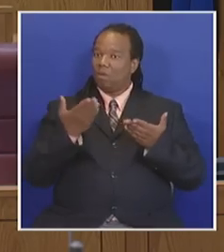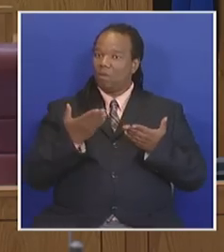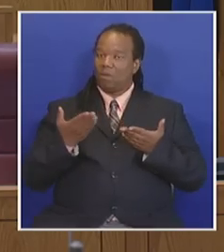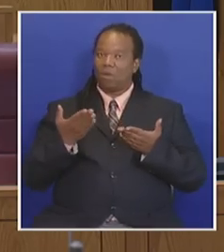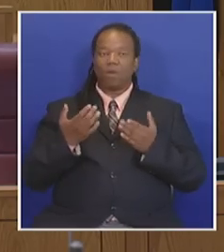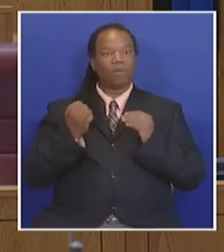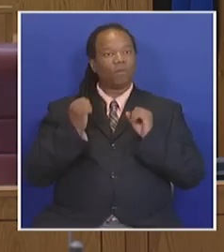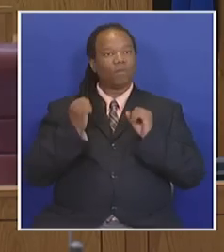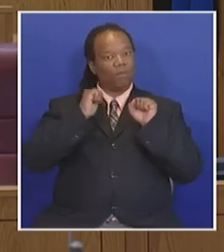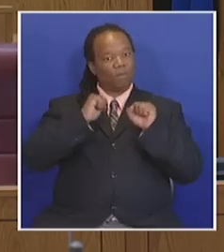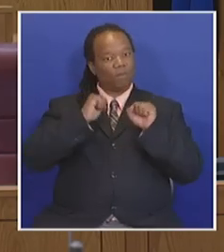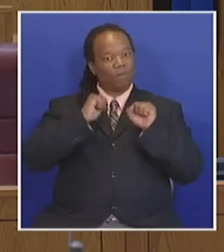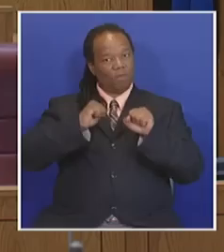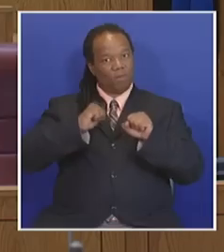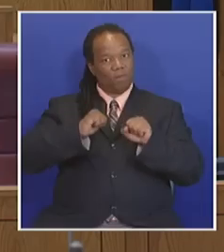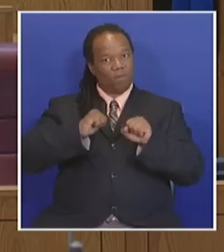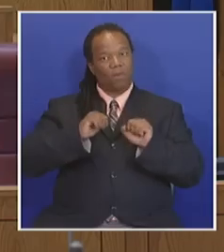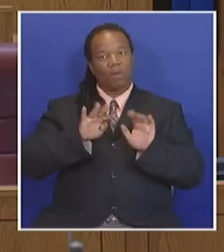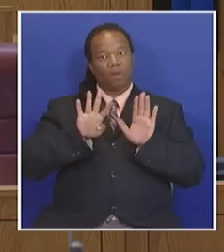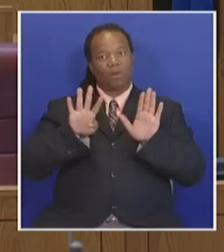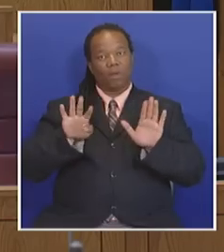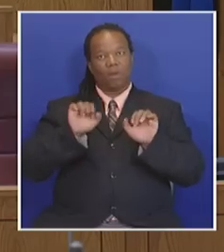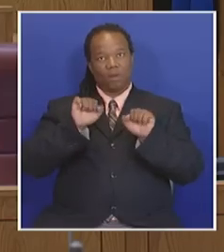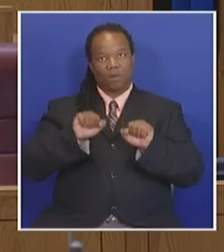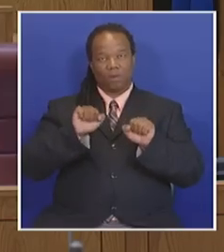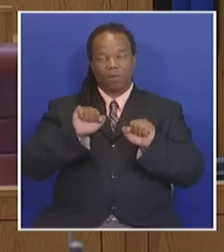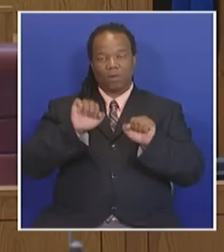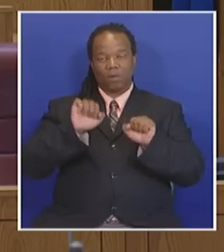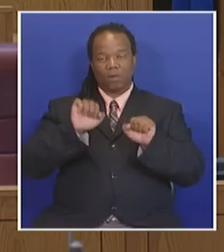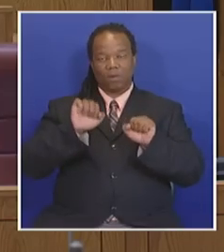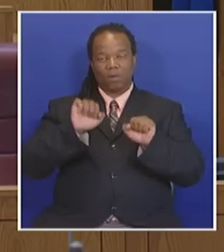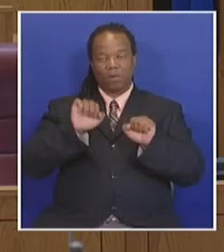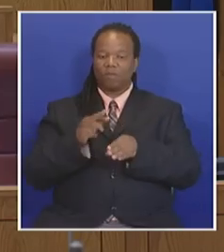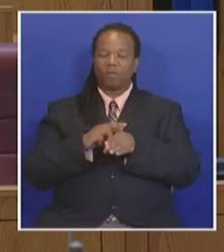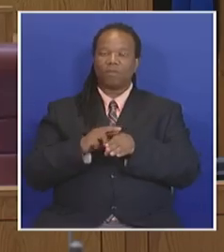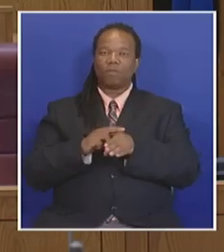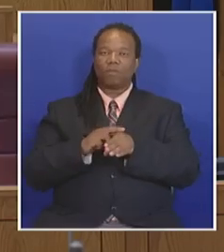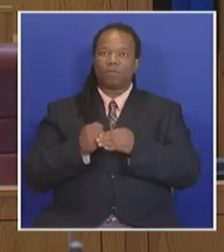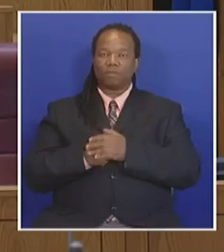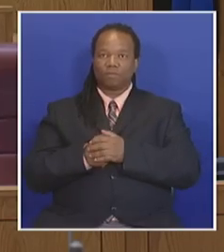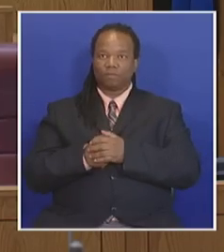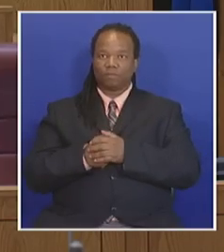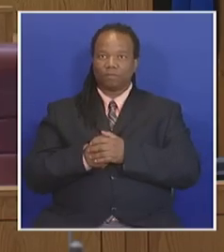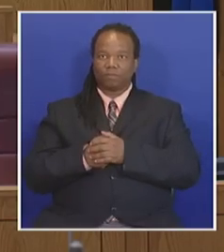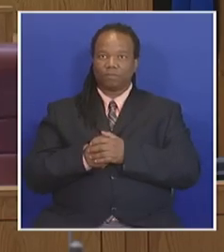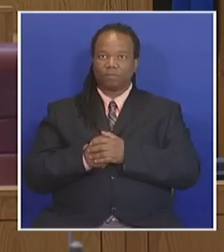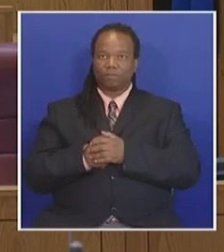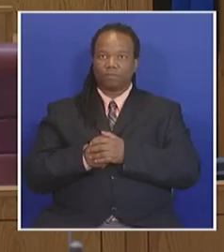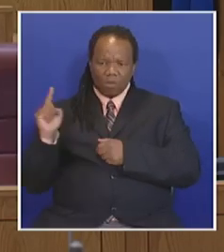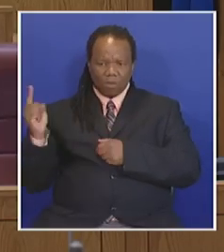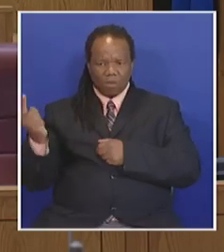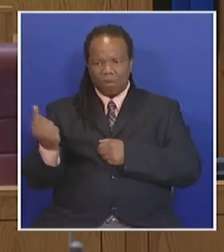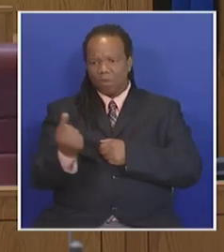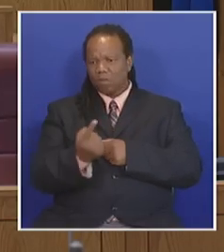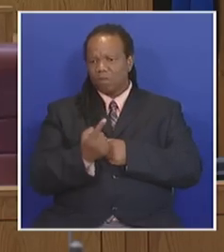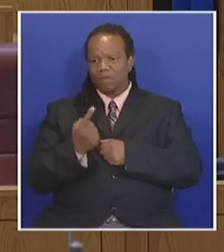us will agree that we started racism. I'm also sure that all of us in this House have examples